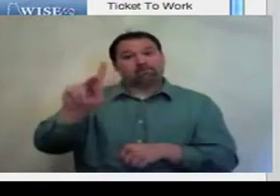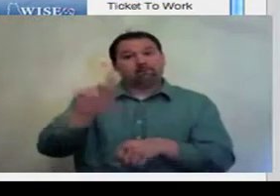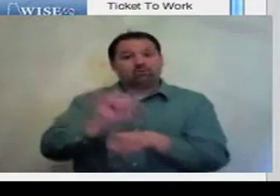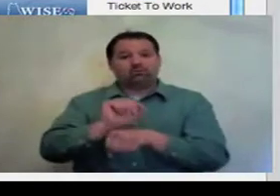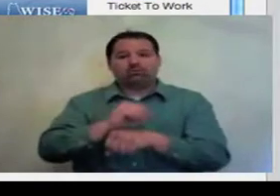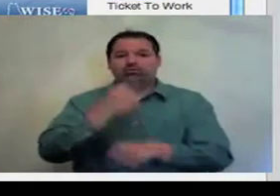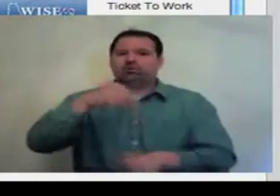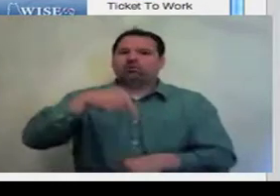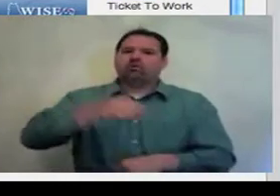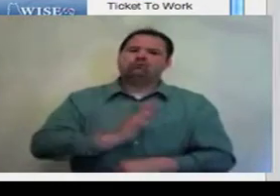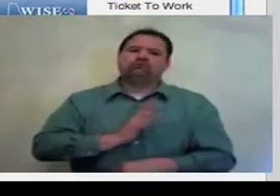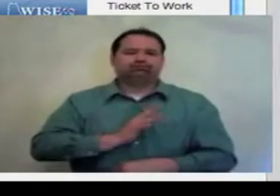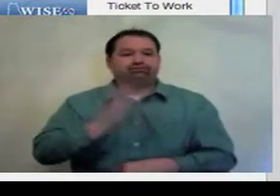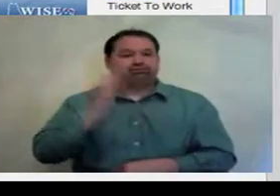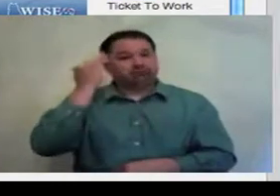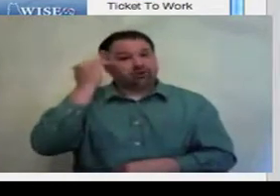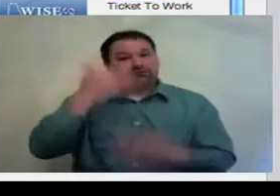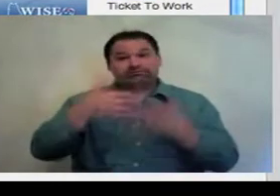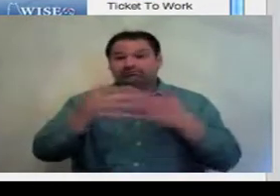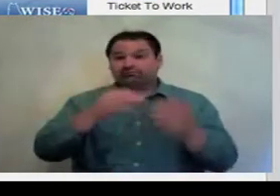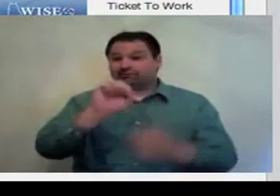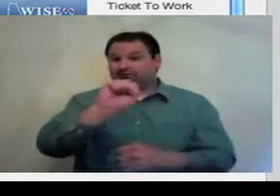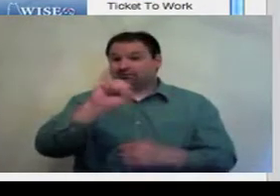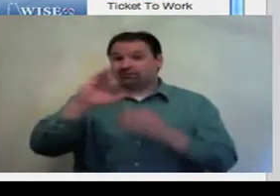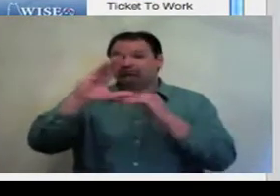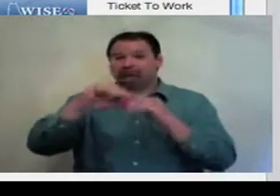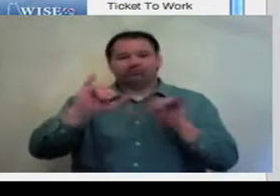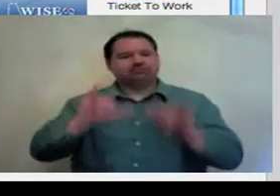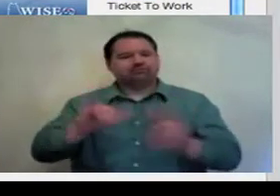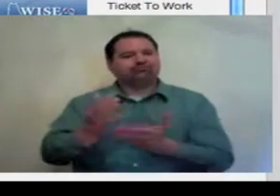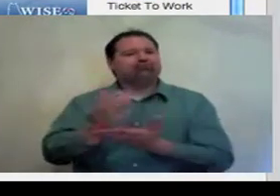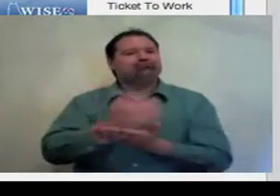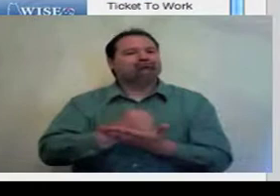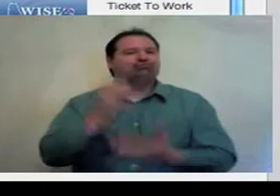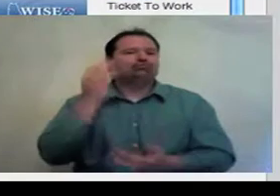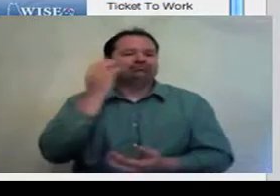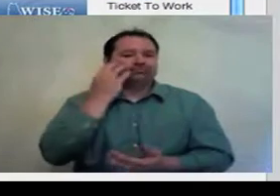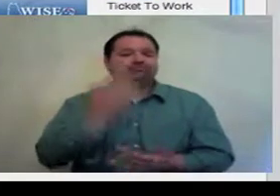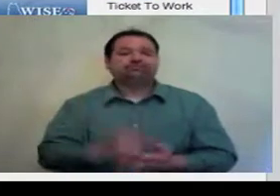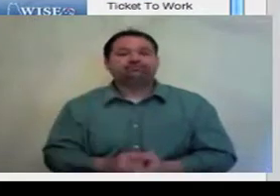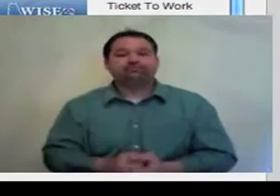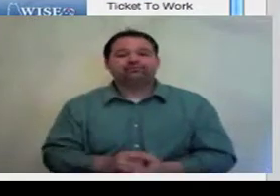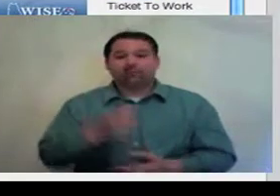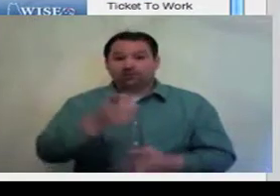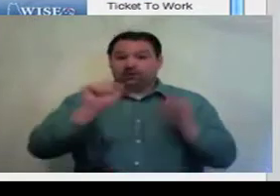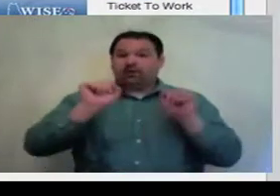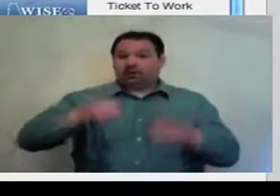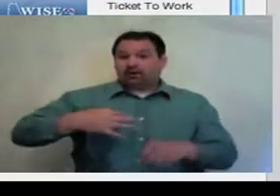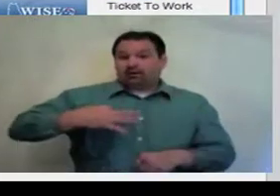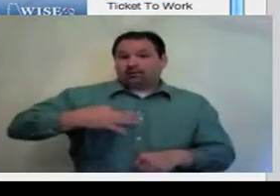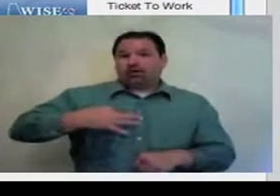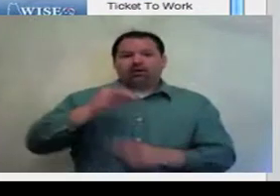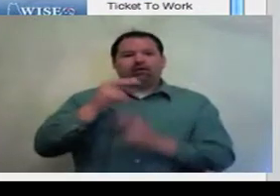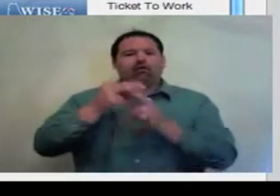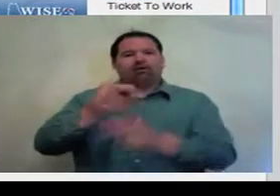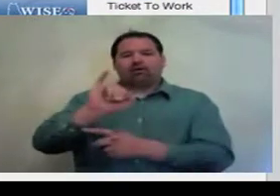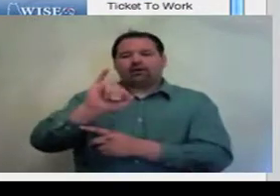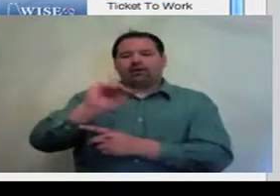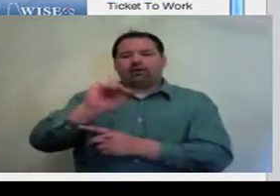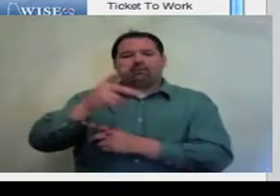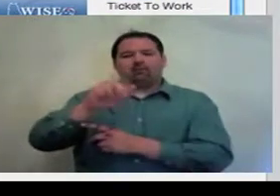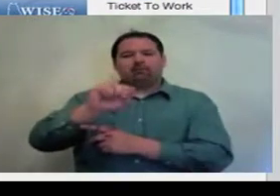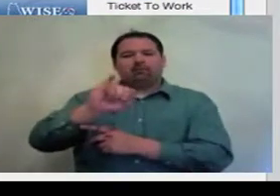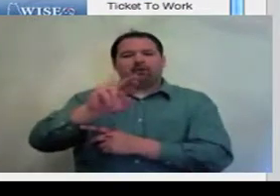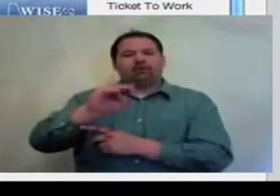going back to work is going to be extremely beneficial, even if your SSI payment is lowered. You can apply for impairment-related